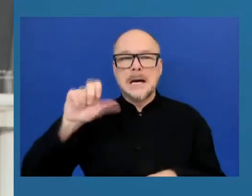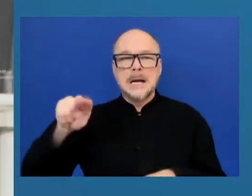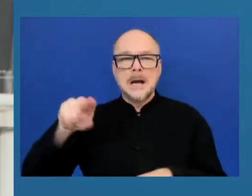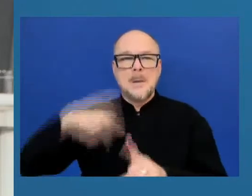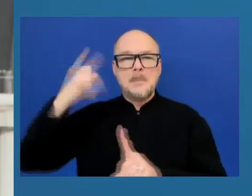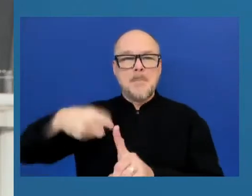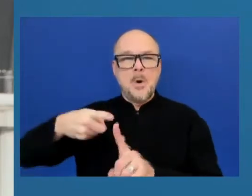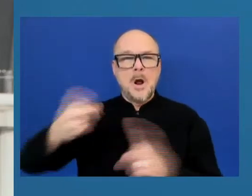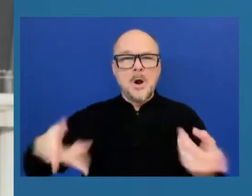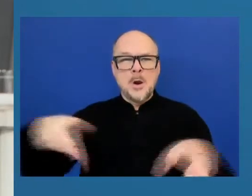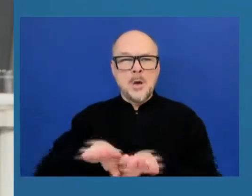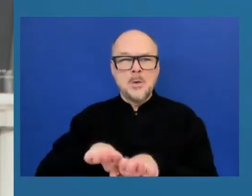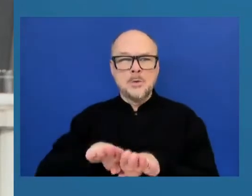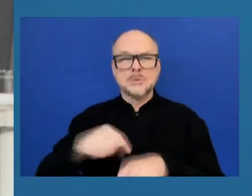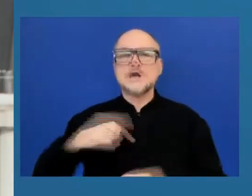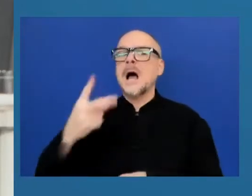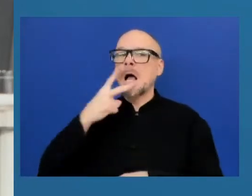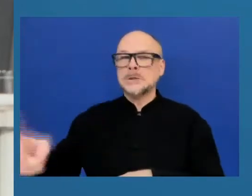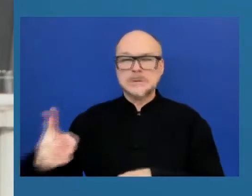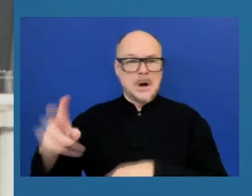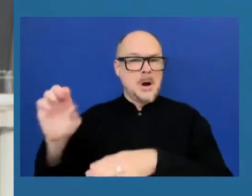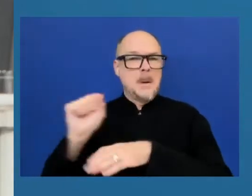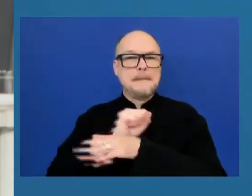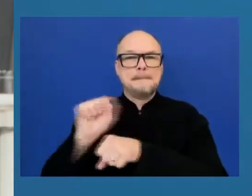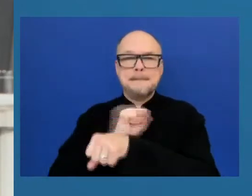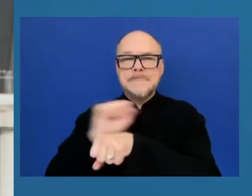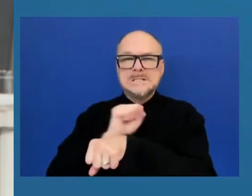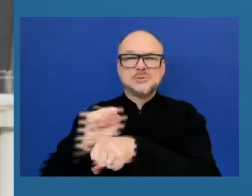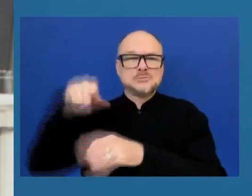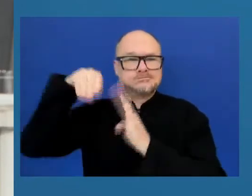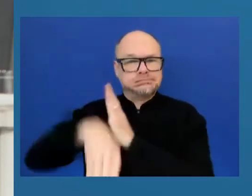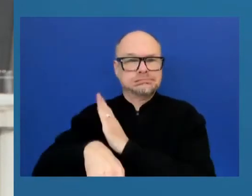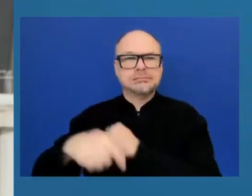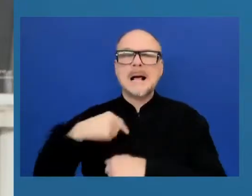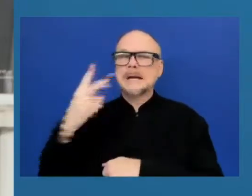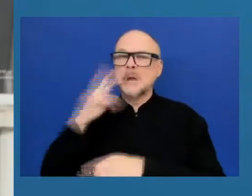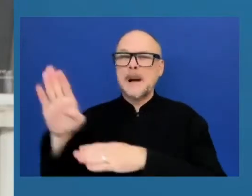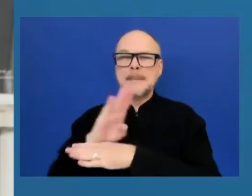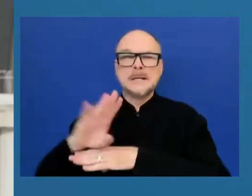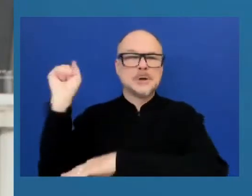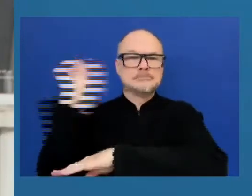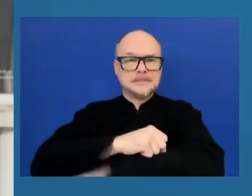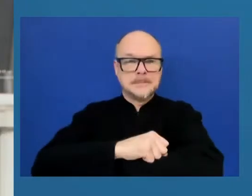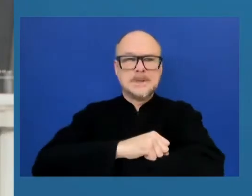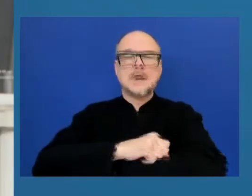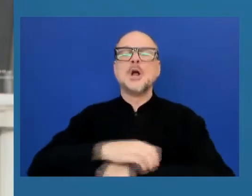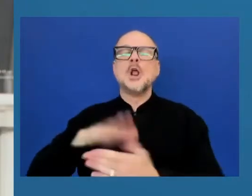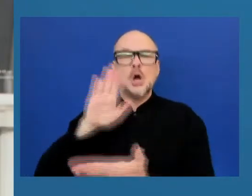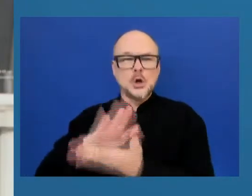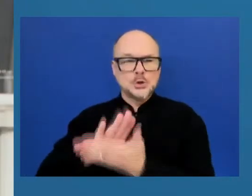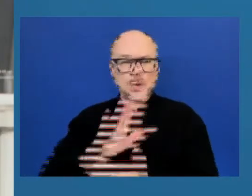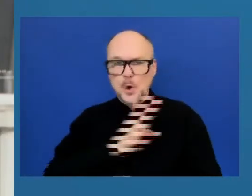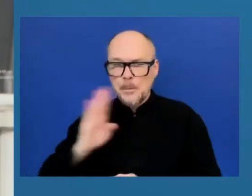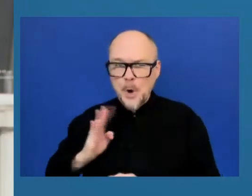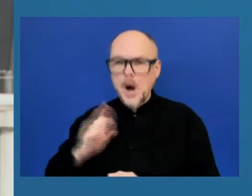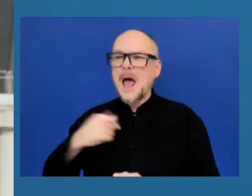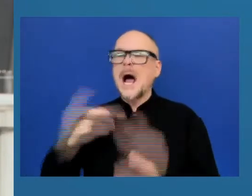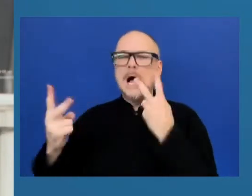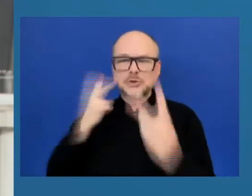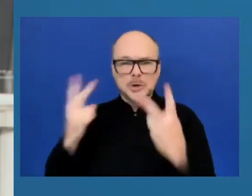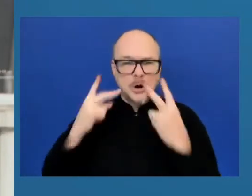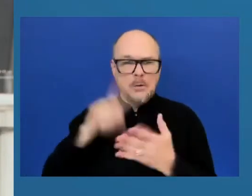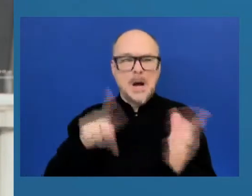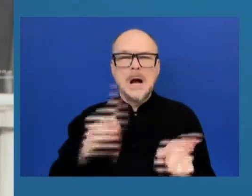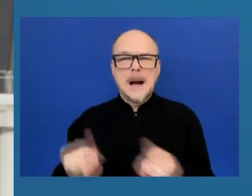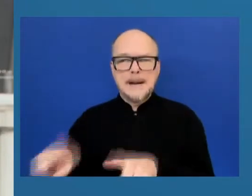to communities, tax base in communities. From the local store to the school boards, I saw what happened. To have